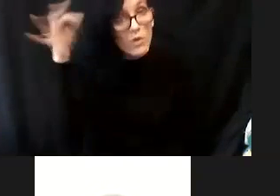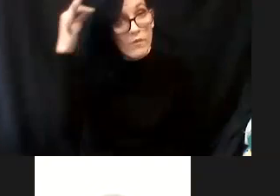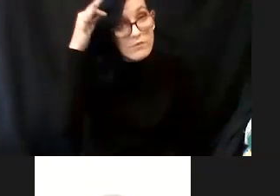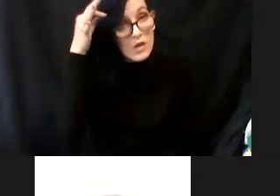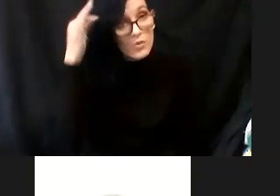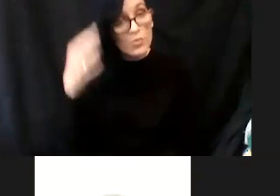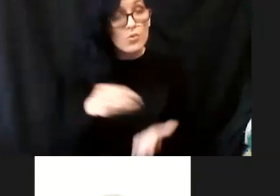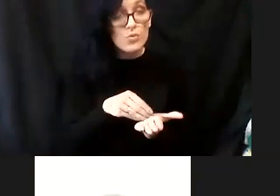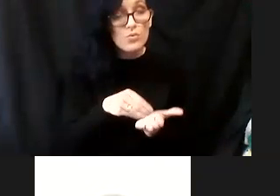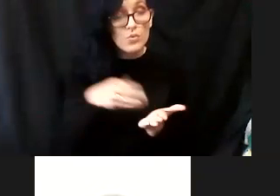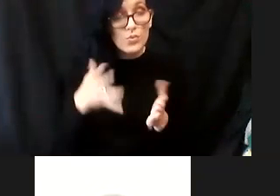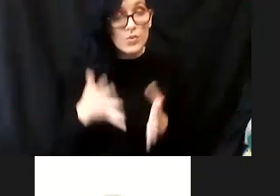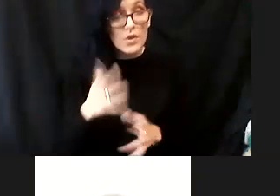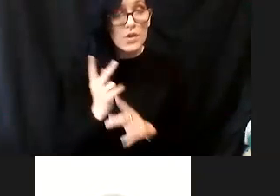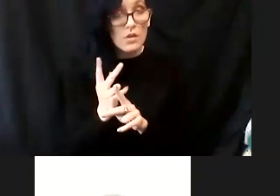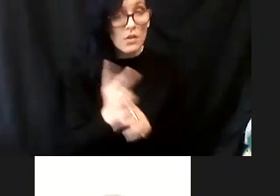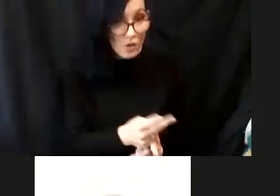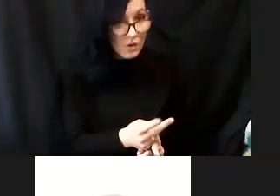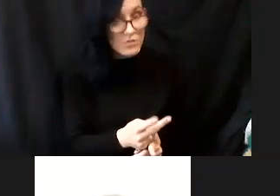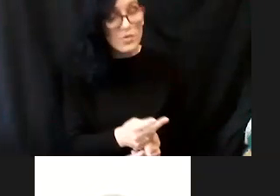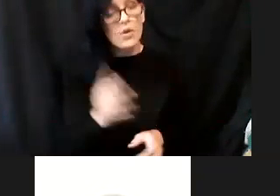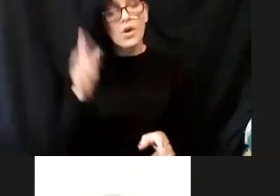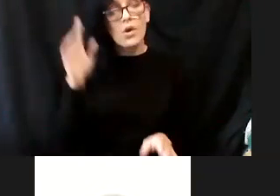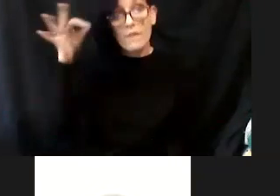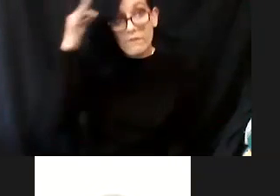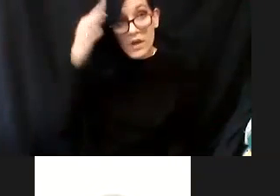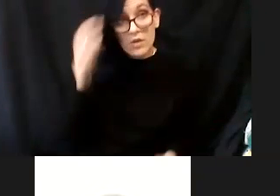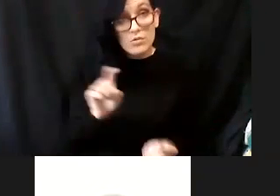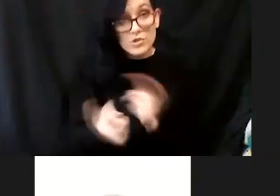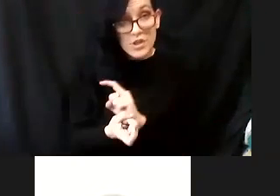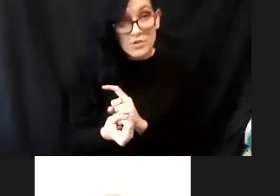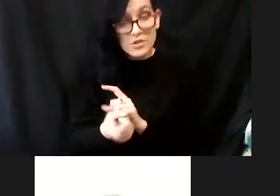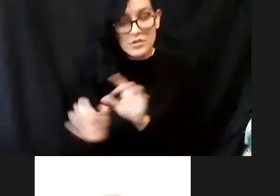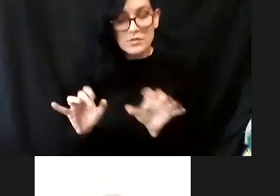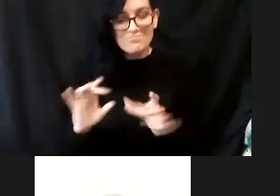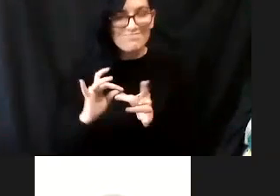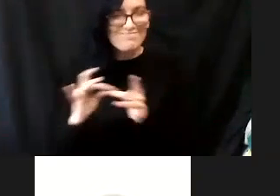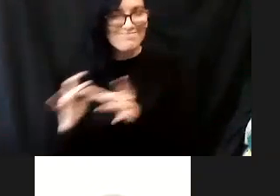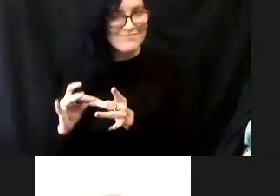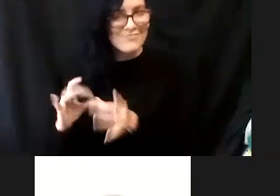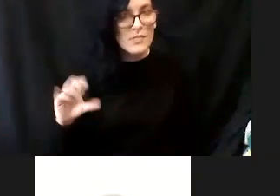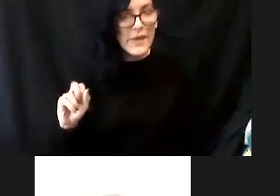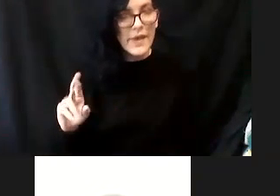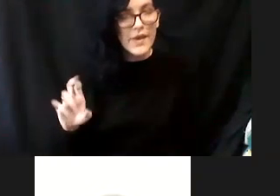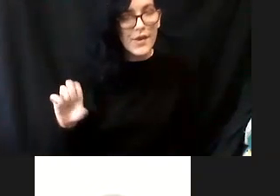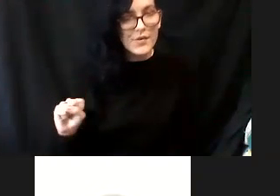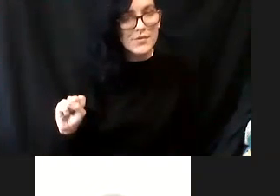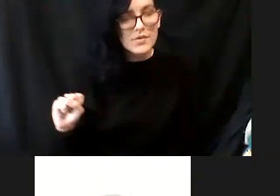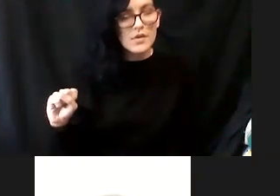come about as a result of the CARES Act. So this is the same law that David talked about, that Hope talked